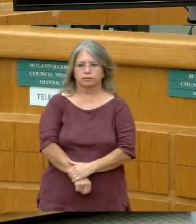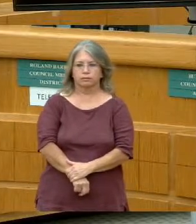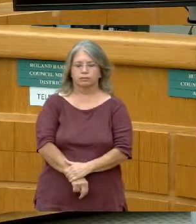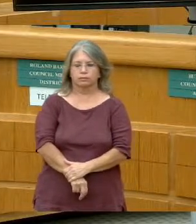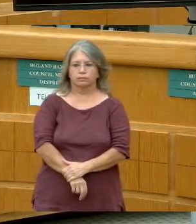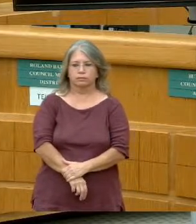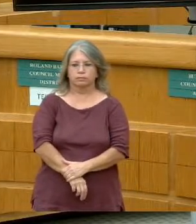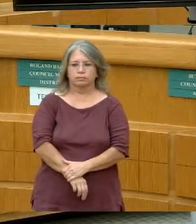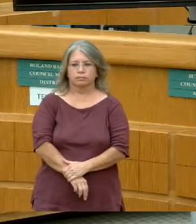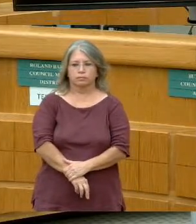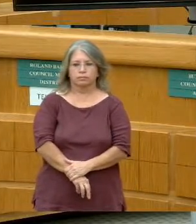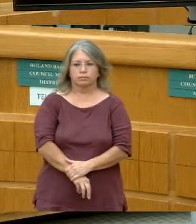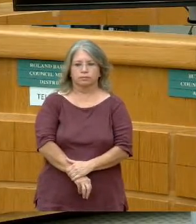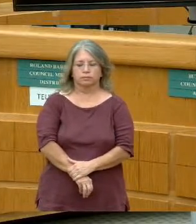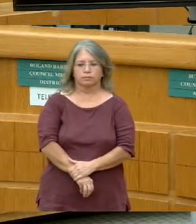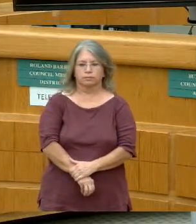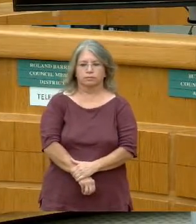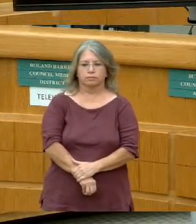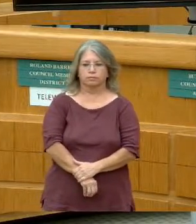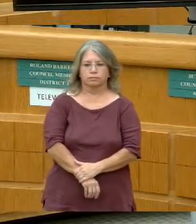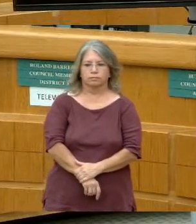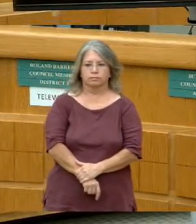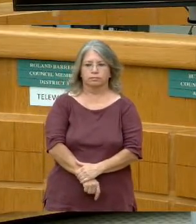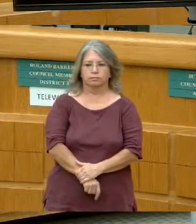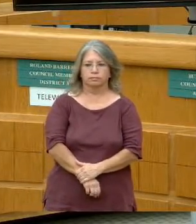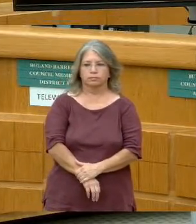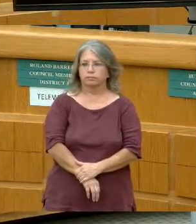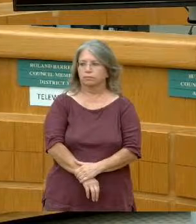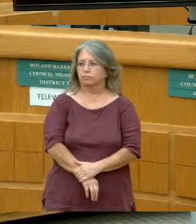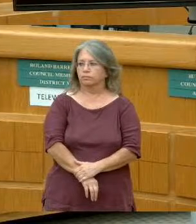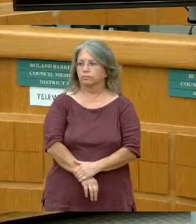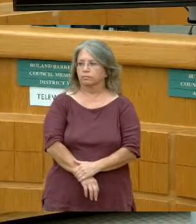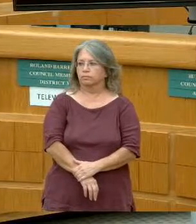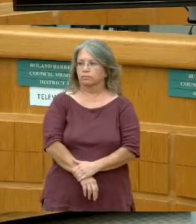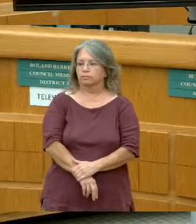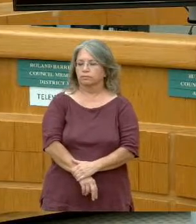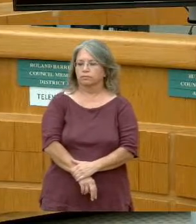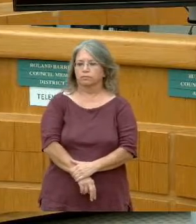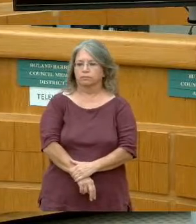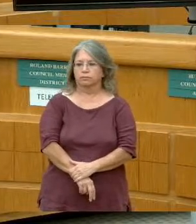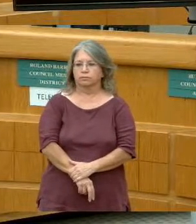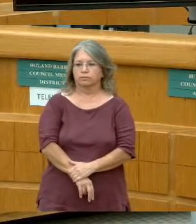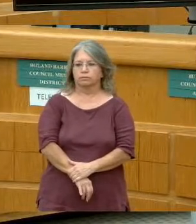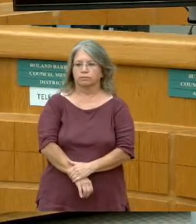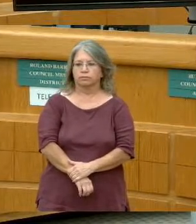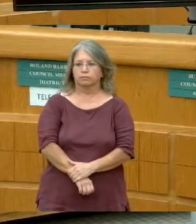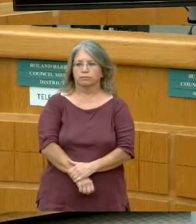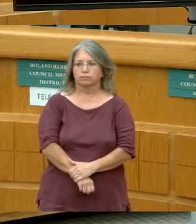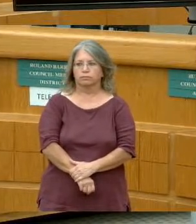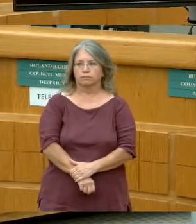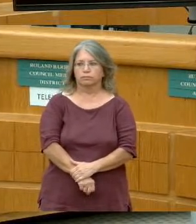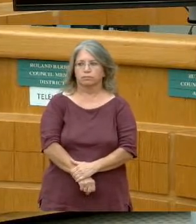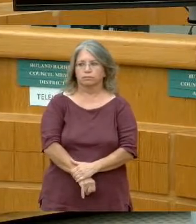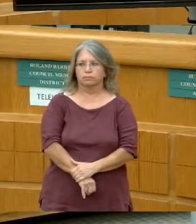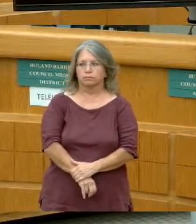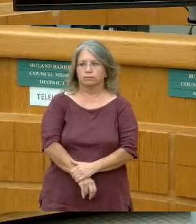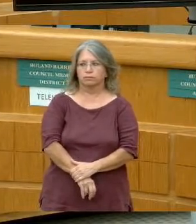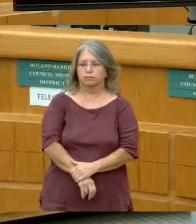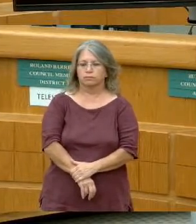defunción. Basados en esto, los condados de la costa también somos los terceros en este momento en fallecimientos per